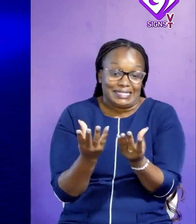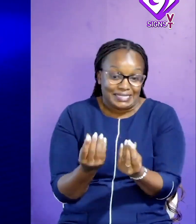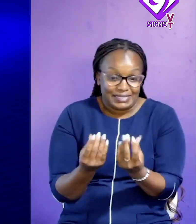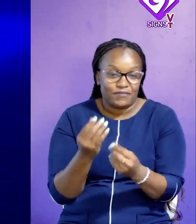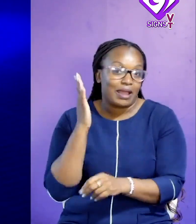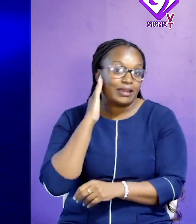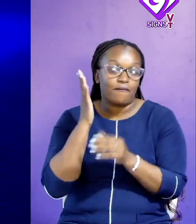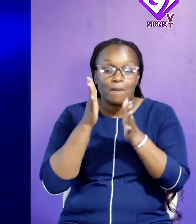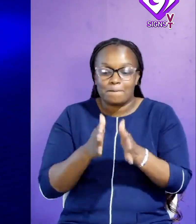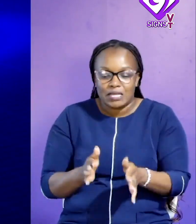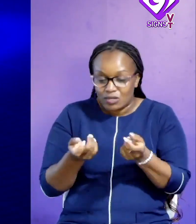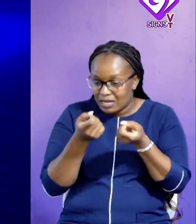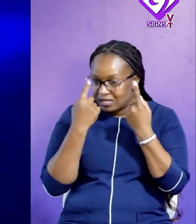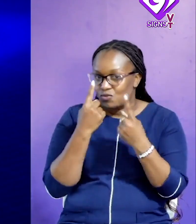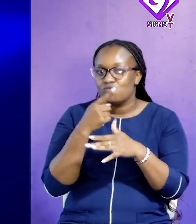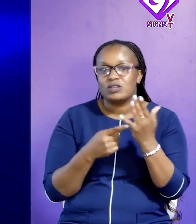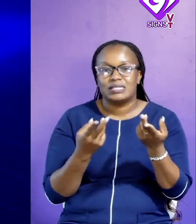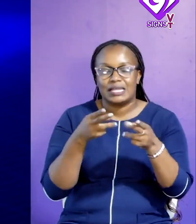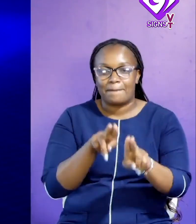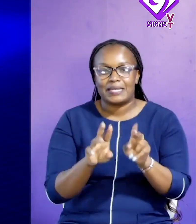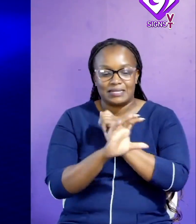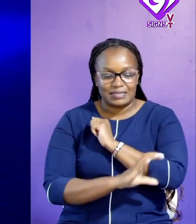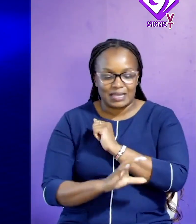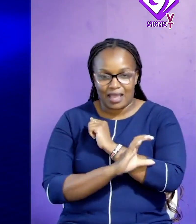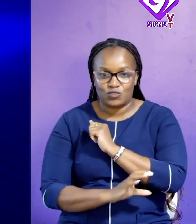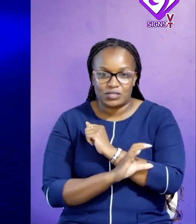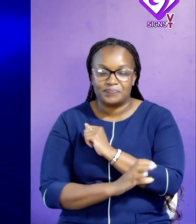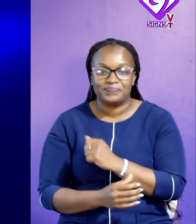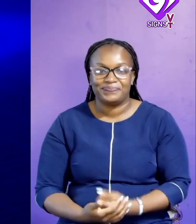to understand what is happening in our country.